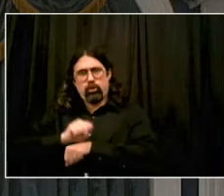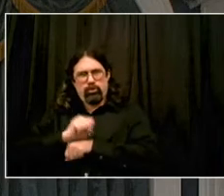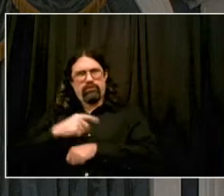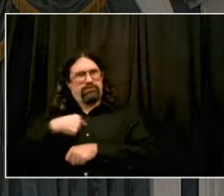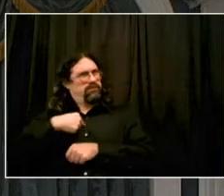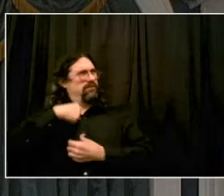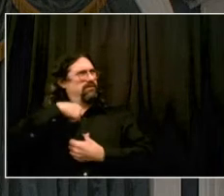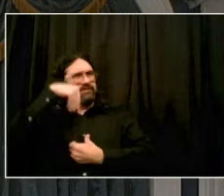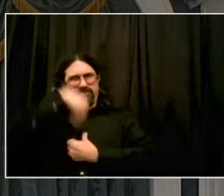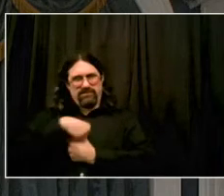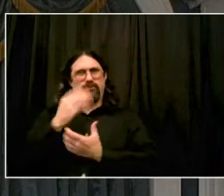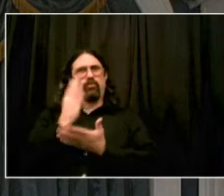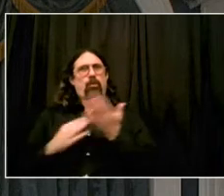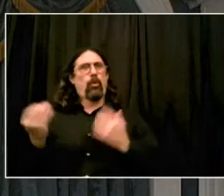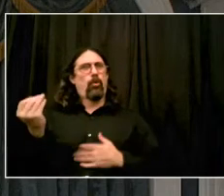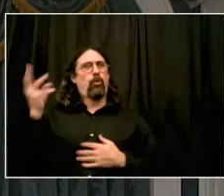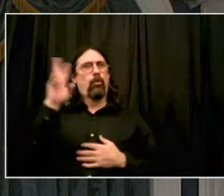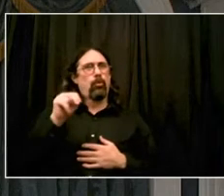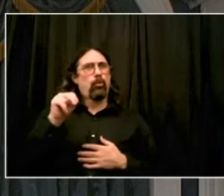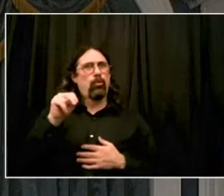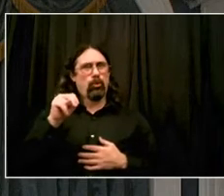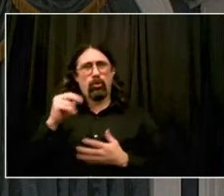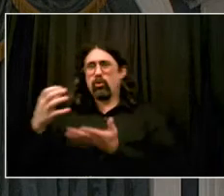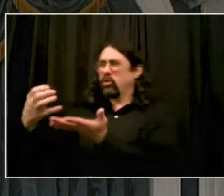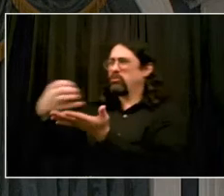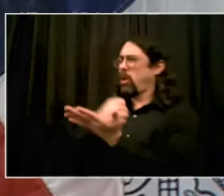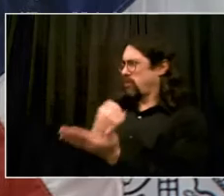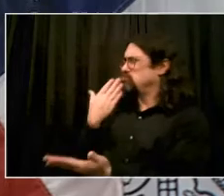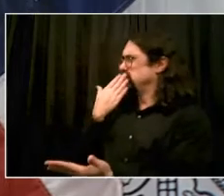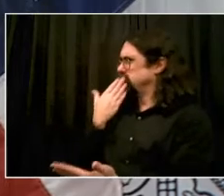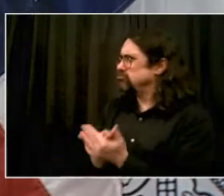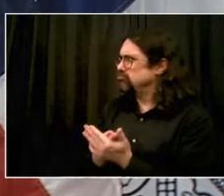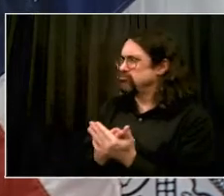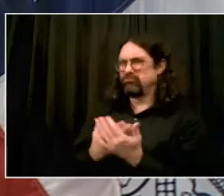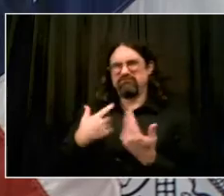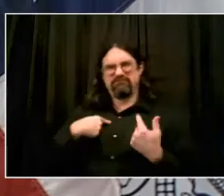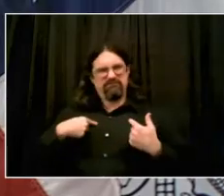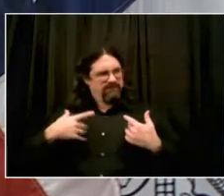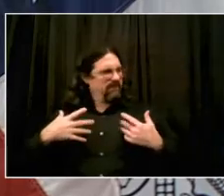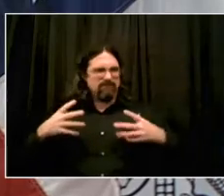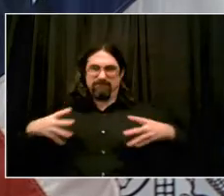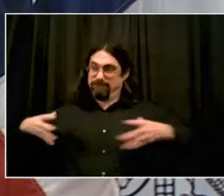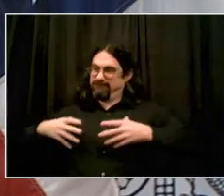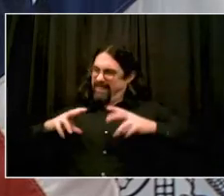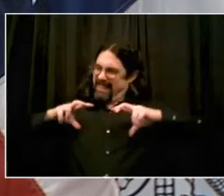more. Hard to follow that, but for our last question, we'll go to Narmeen from Pix 11.